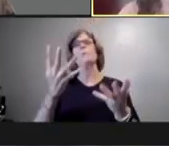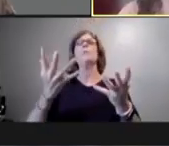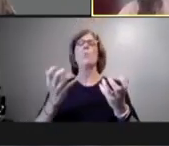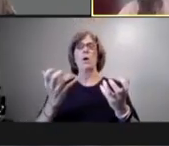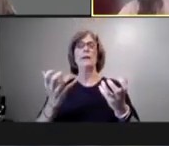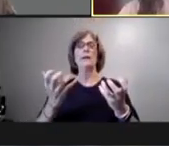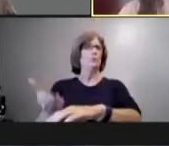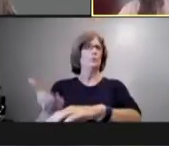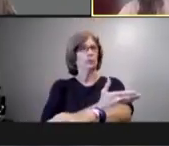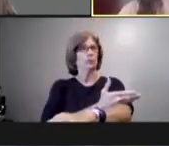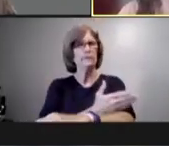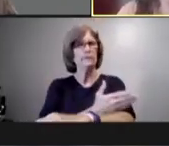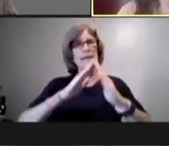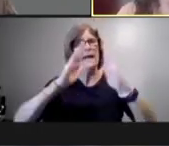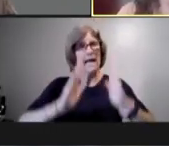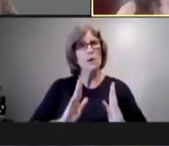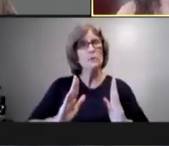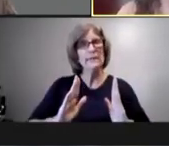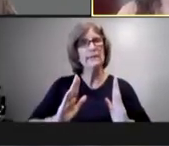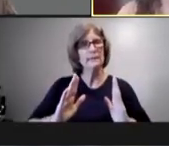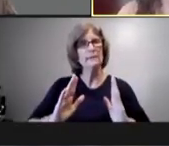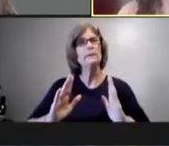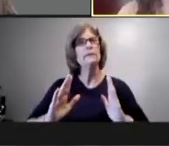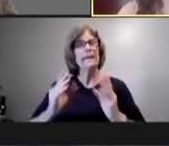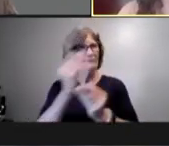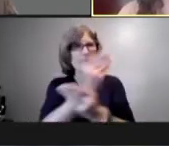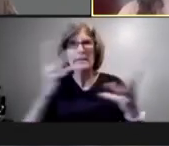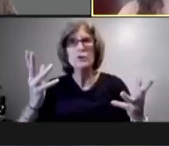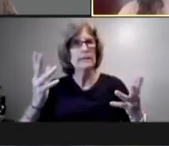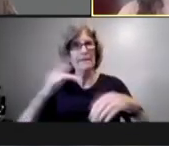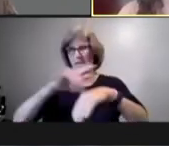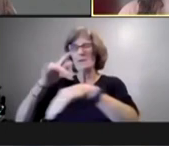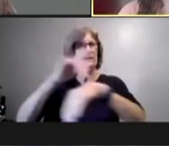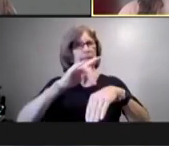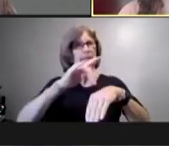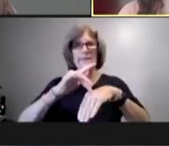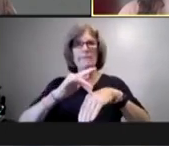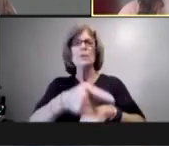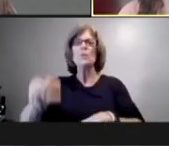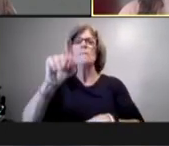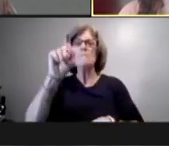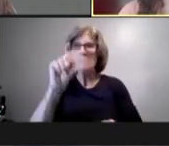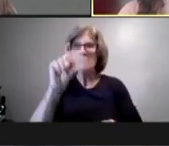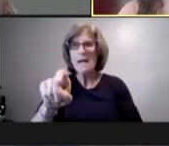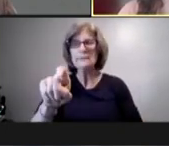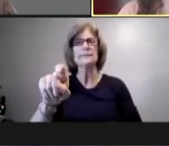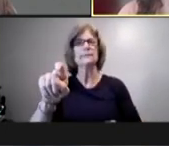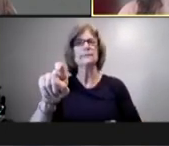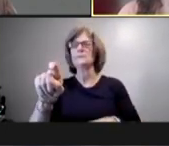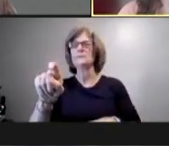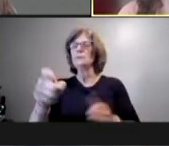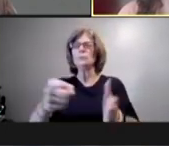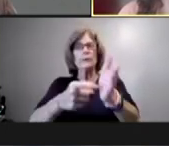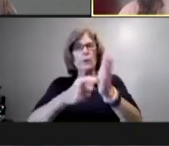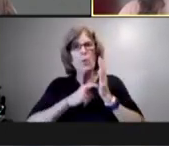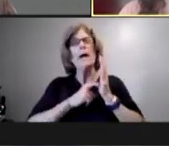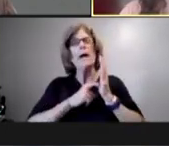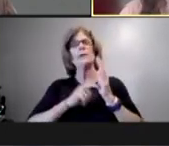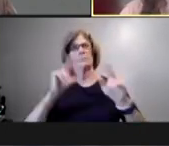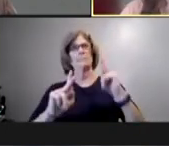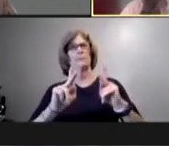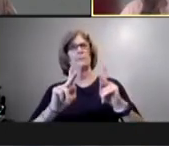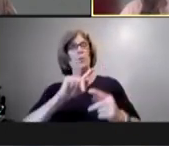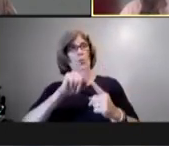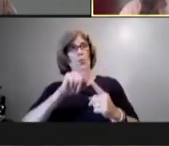accompanying inaccessibility, is that we take purposeful and intentional looks at what it means to not simply be in